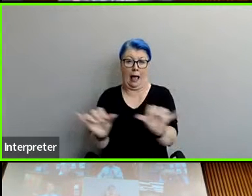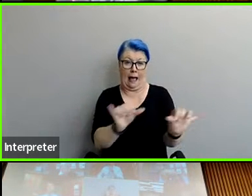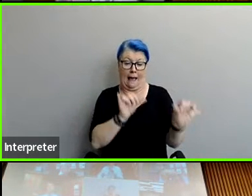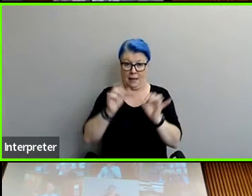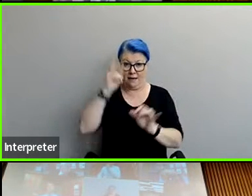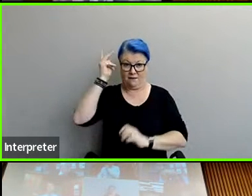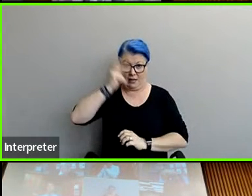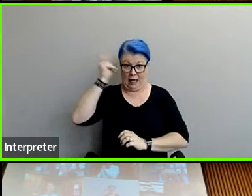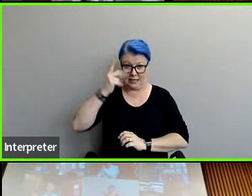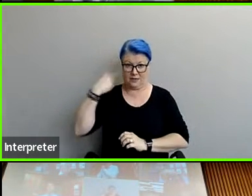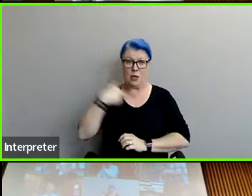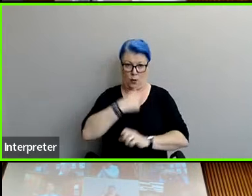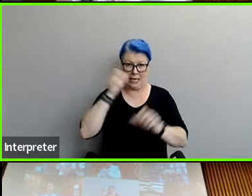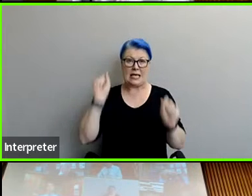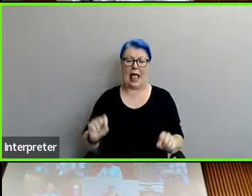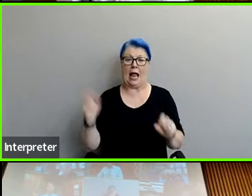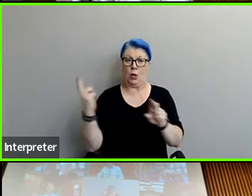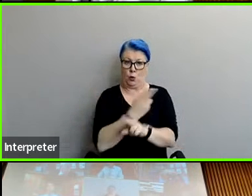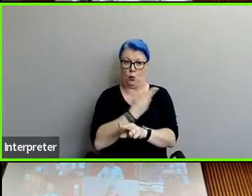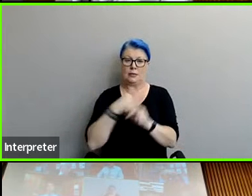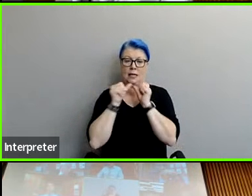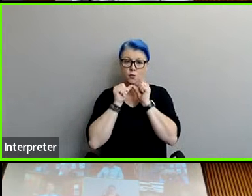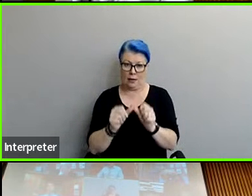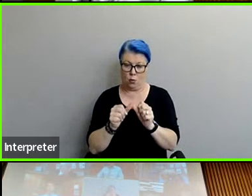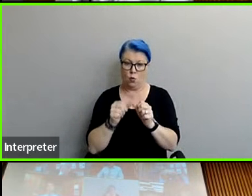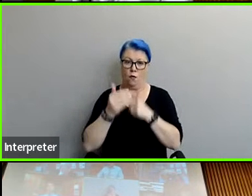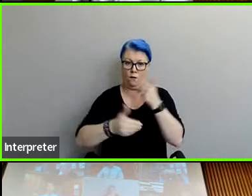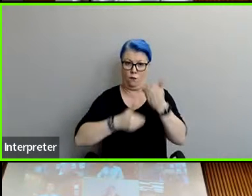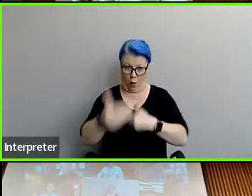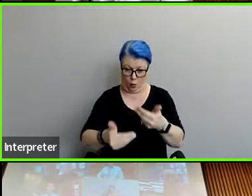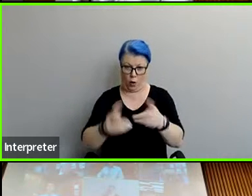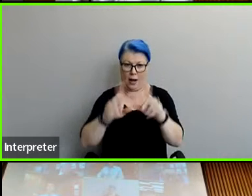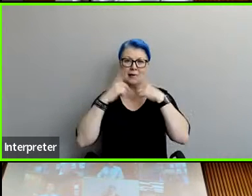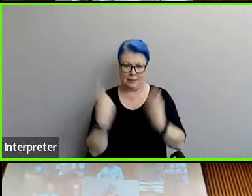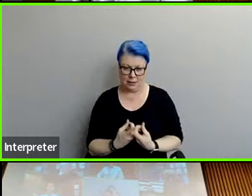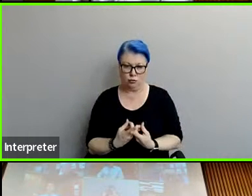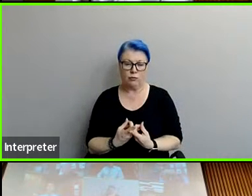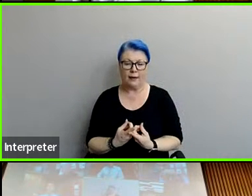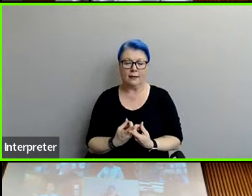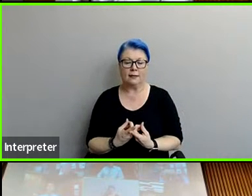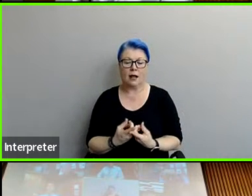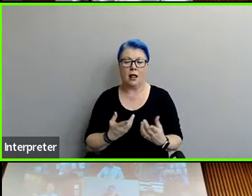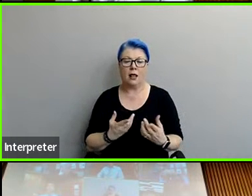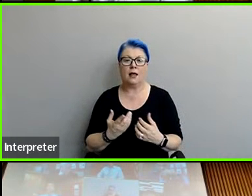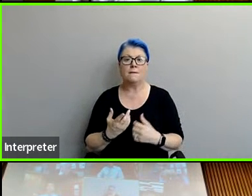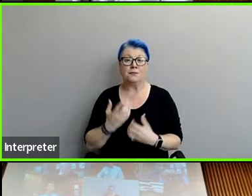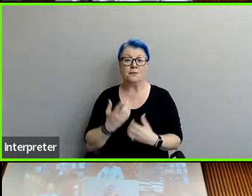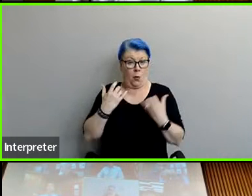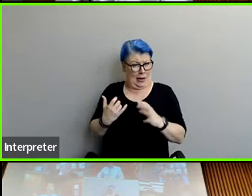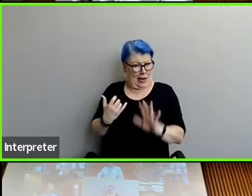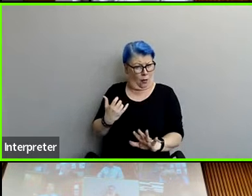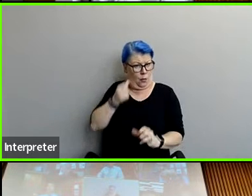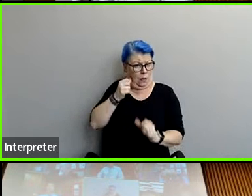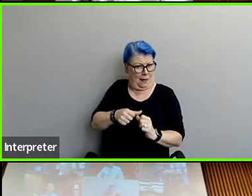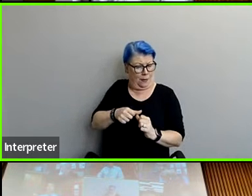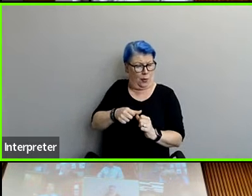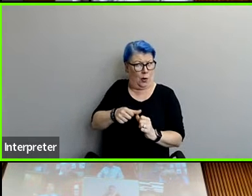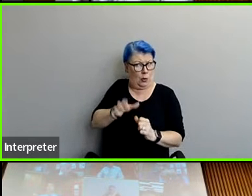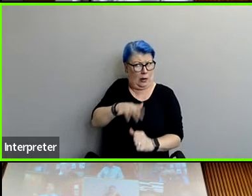move forward as a district. That's the 5-year plan, is to come up with that. Right now, remember, we're just